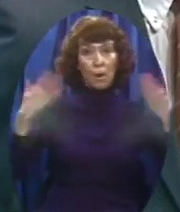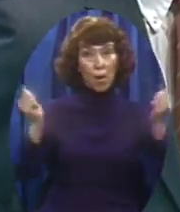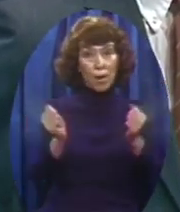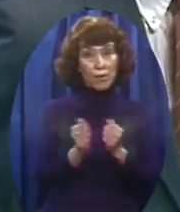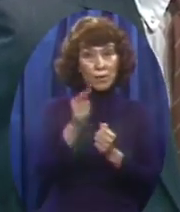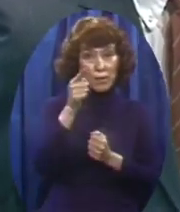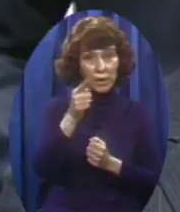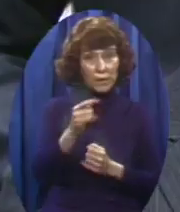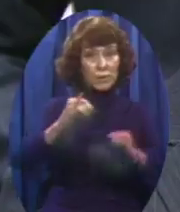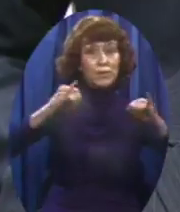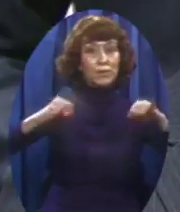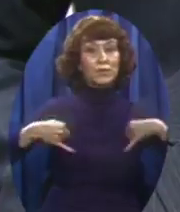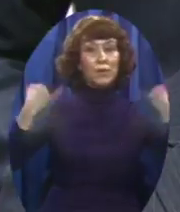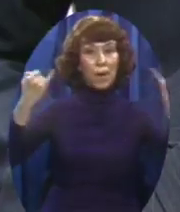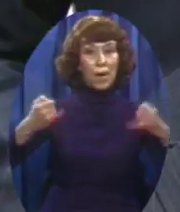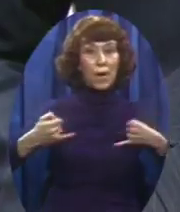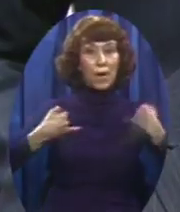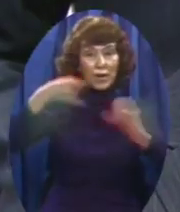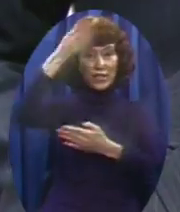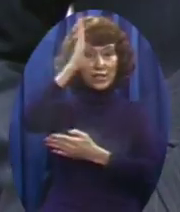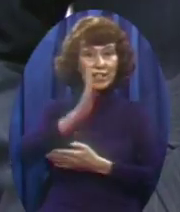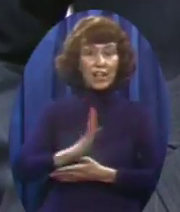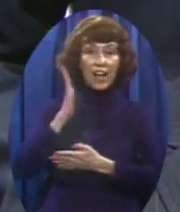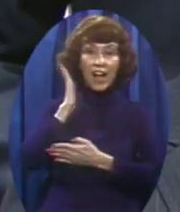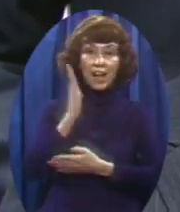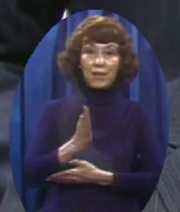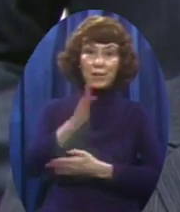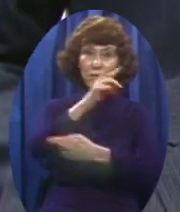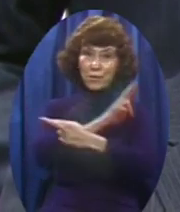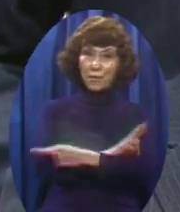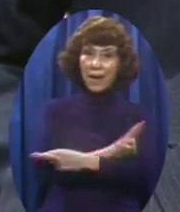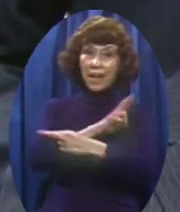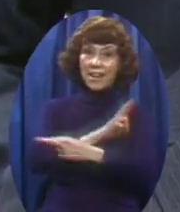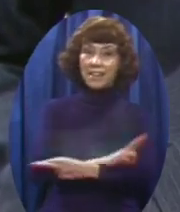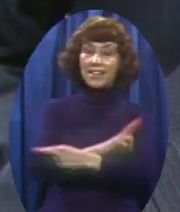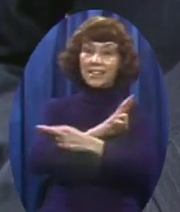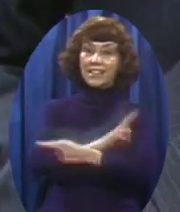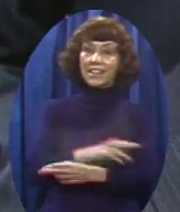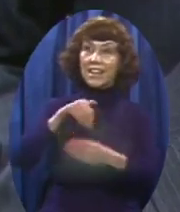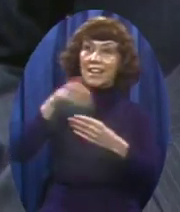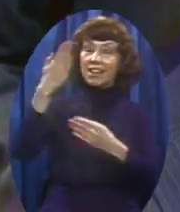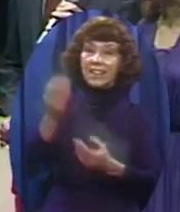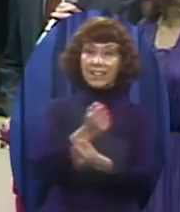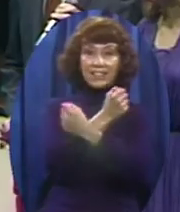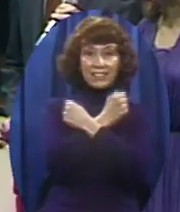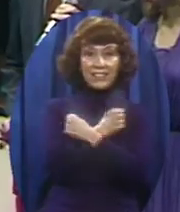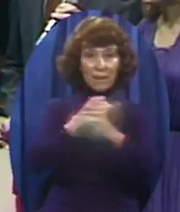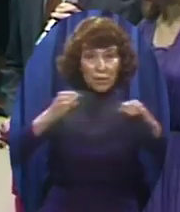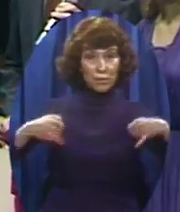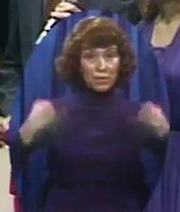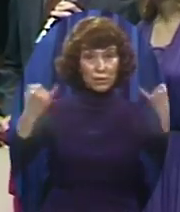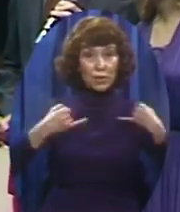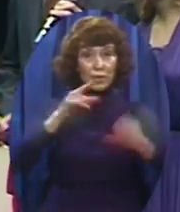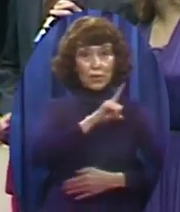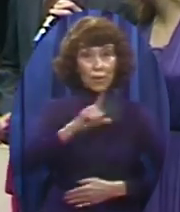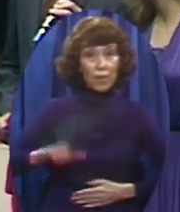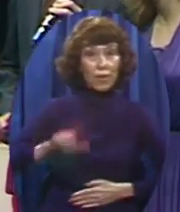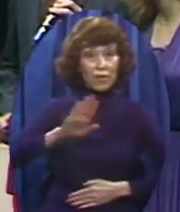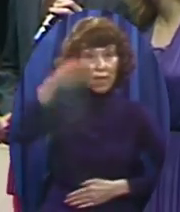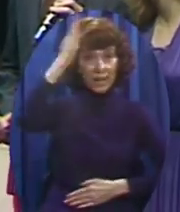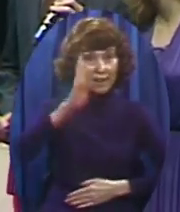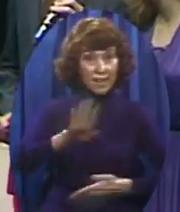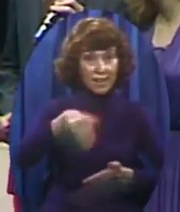with joy. He will rest in his love, he will joy over thee with singing. The Lord thy God in the midst of